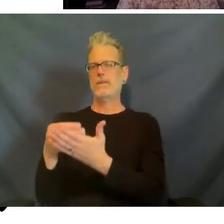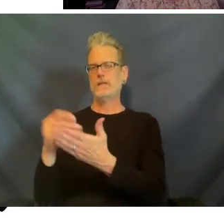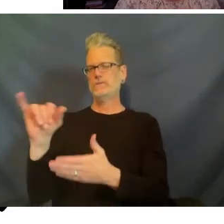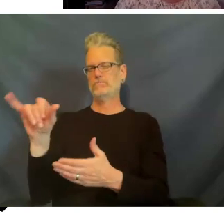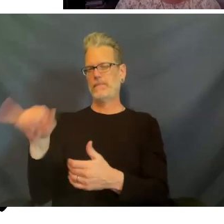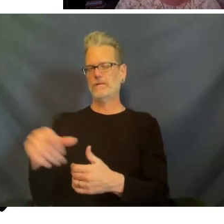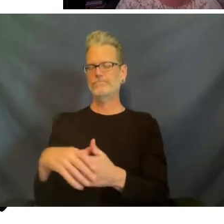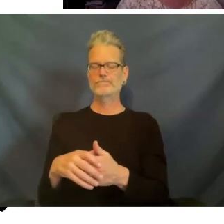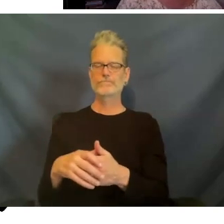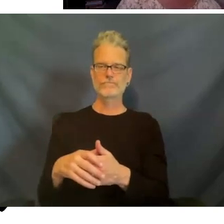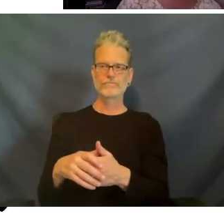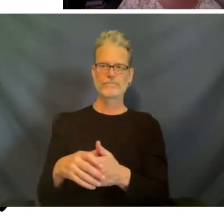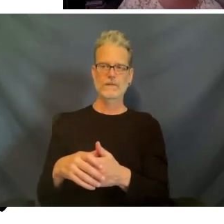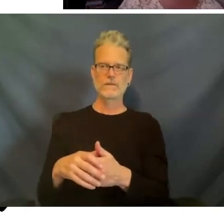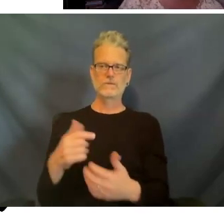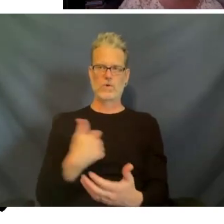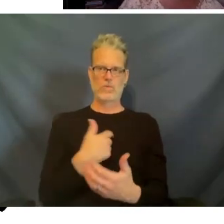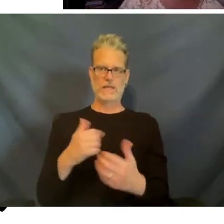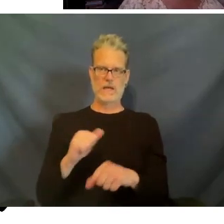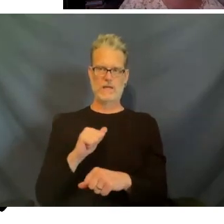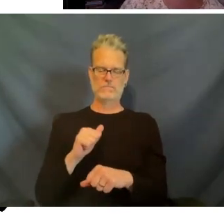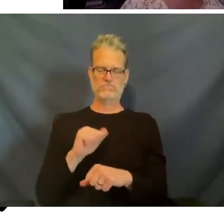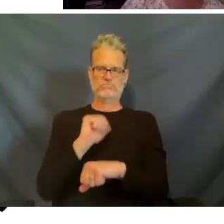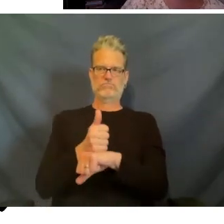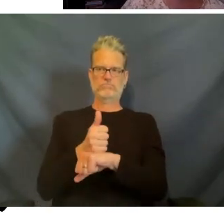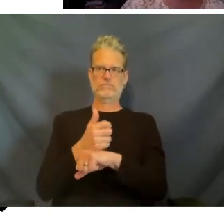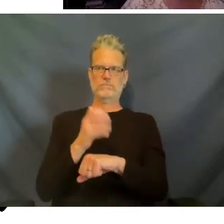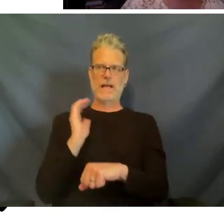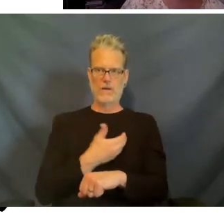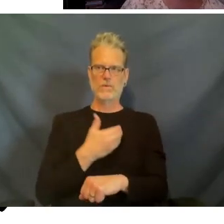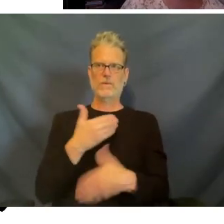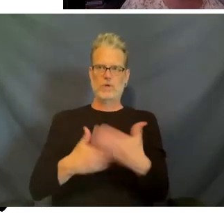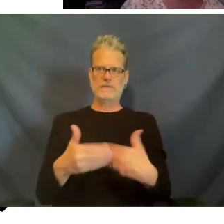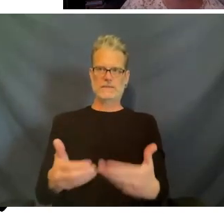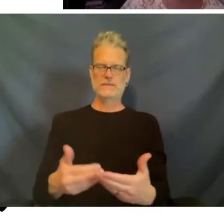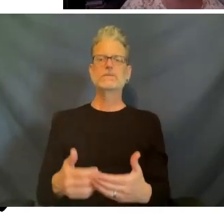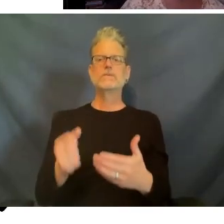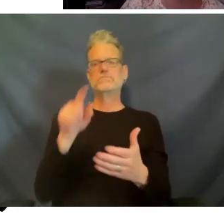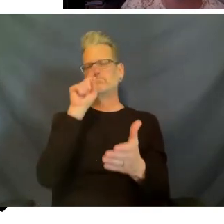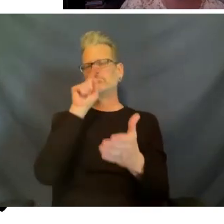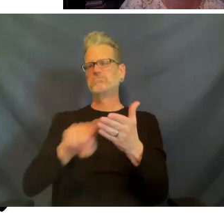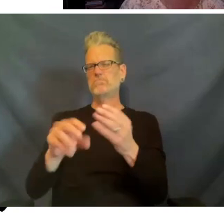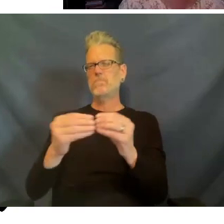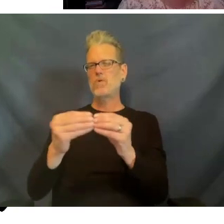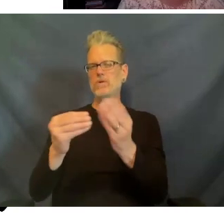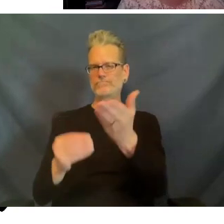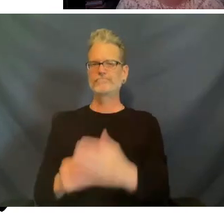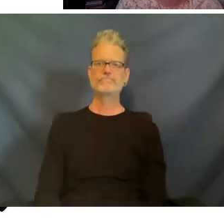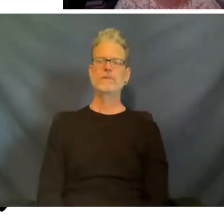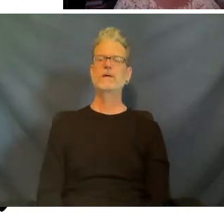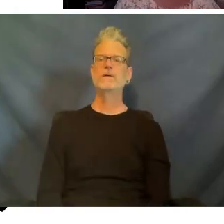have our own processes to grant those out. So please check out information about those, both the